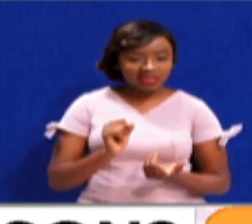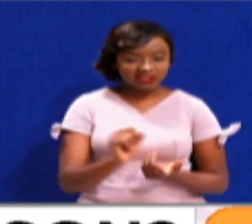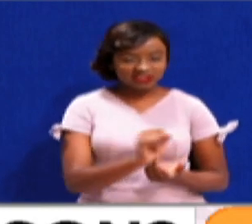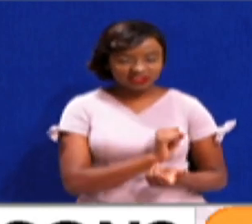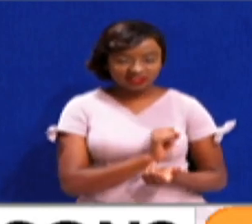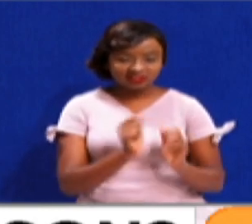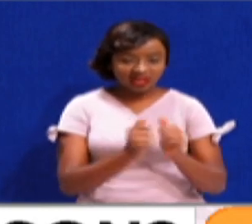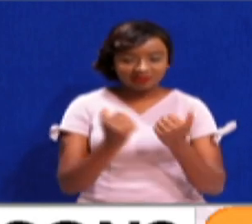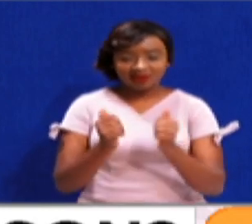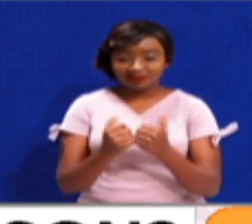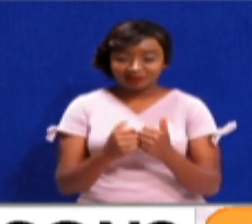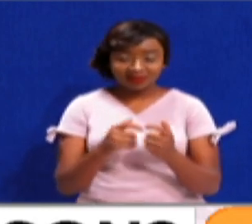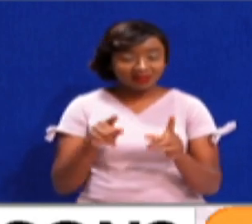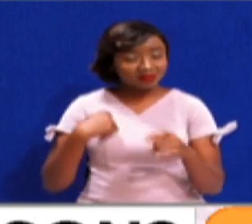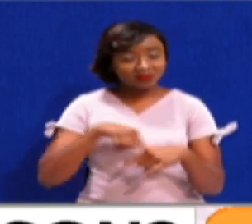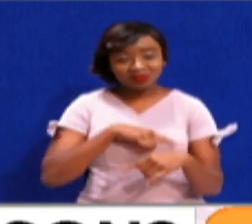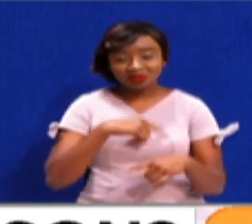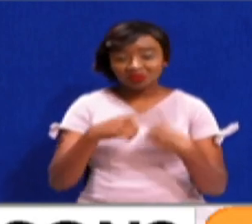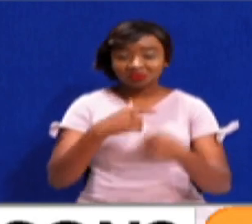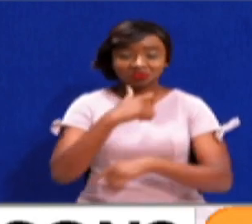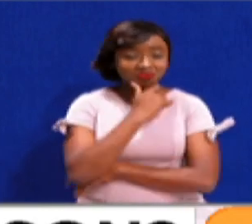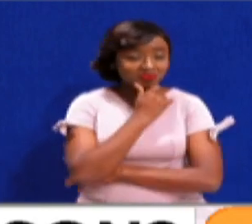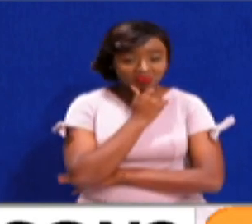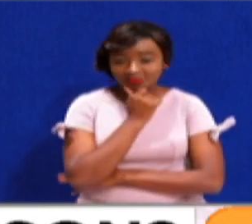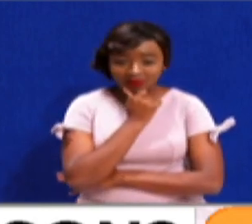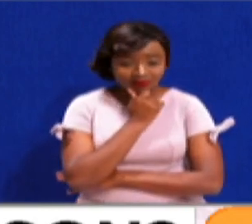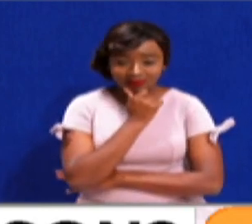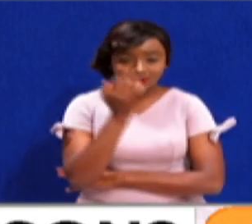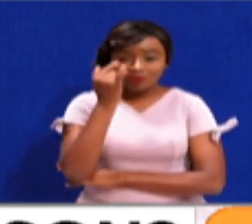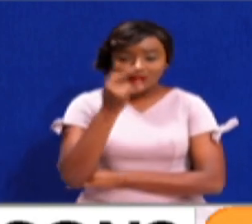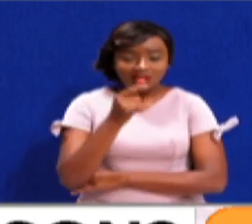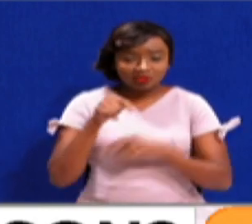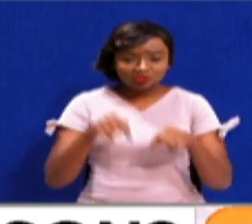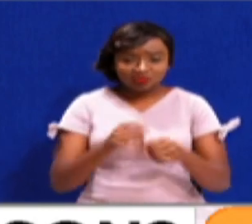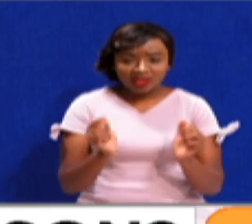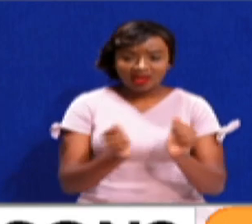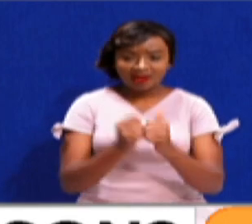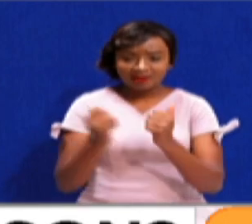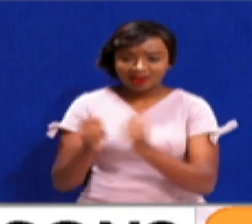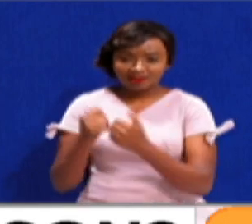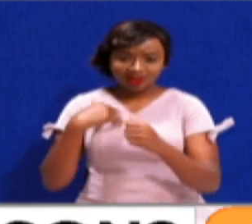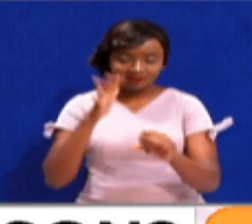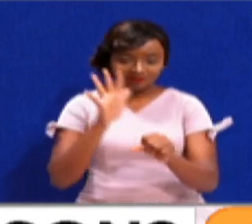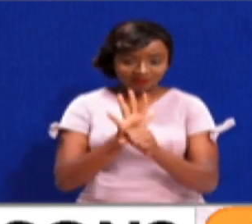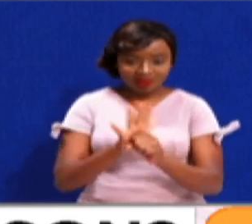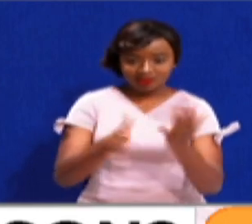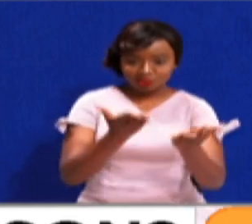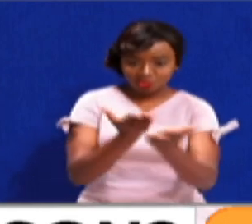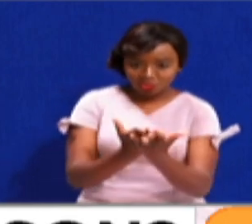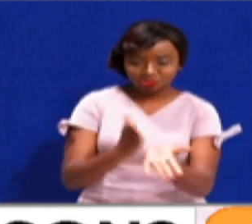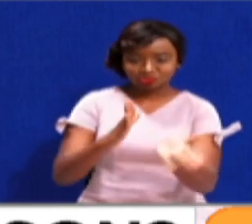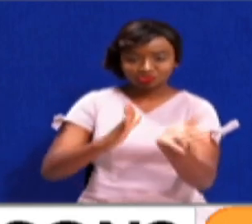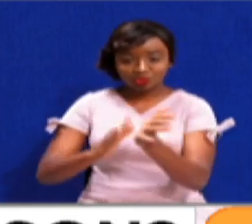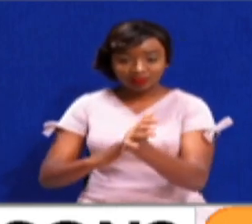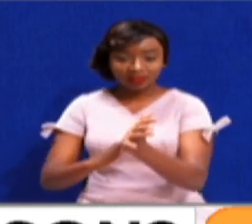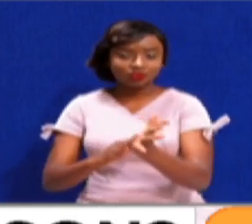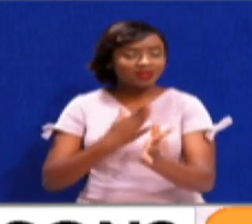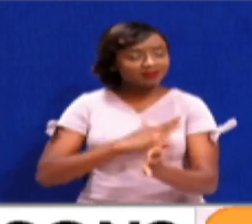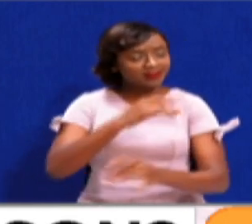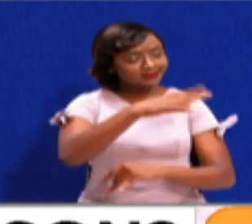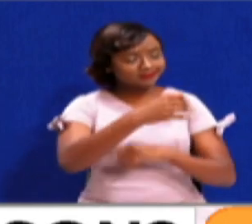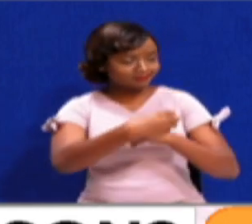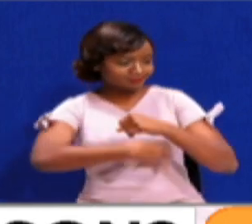wonder continues. Today, too many things going around, many recommendations, proposals. Maybe you just bring us up to